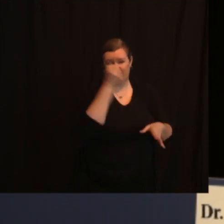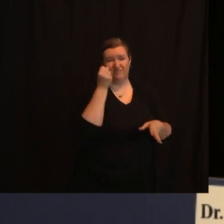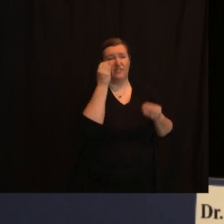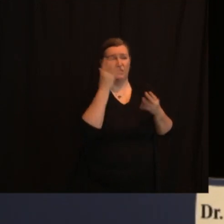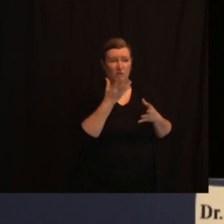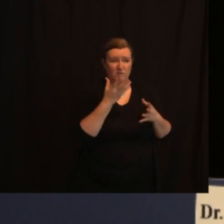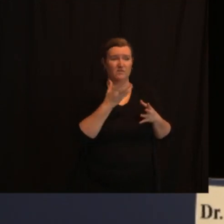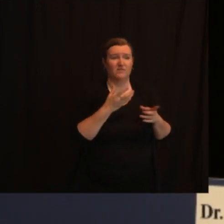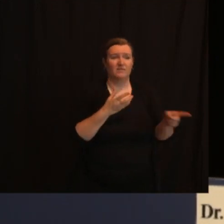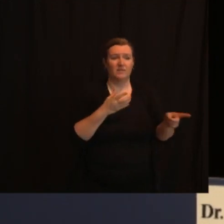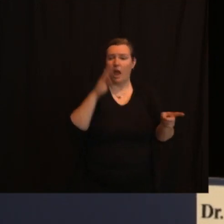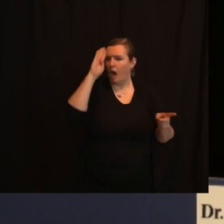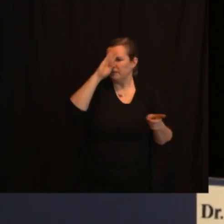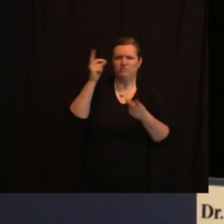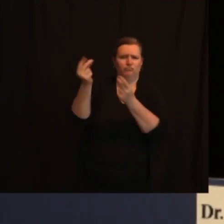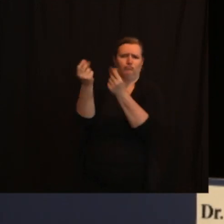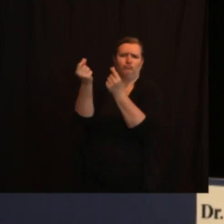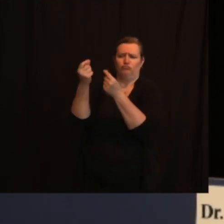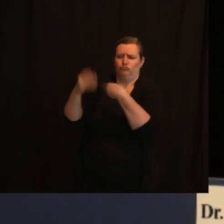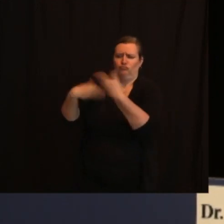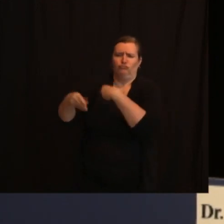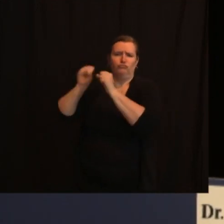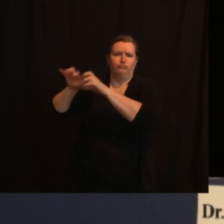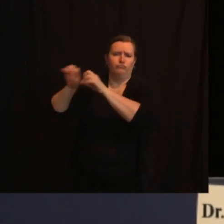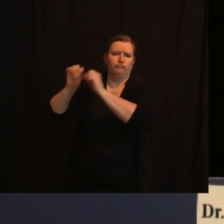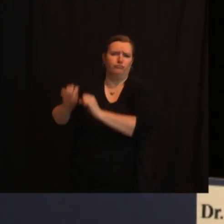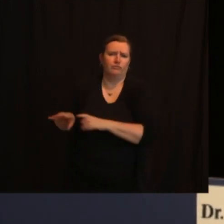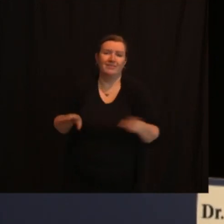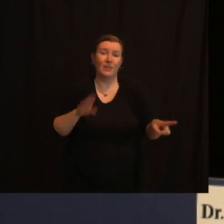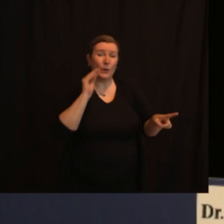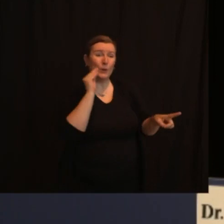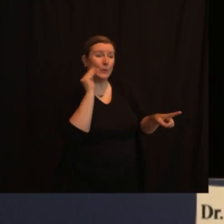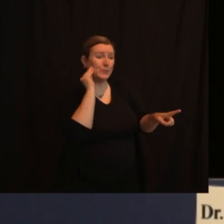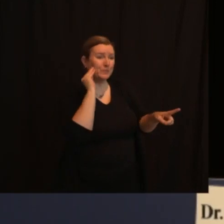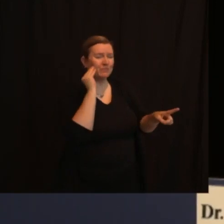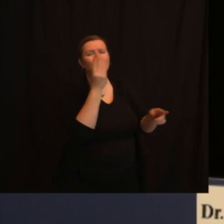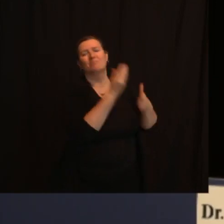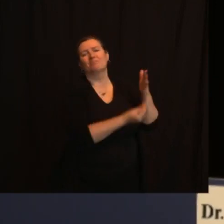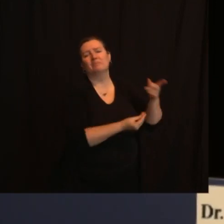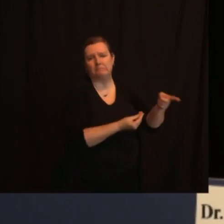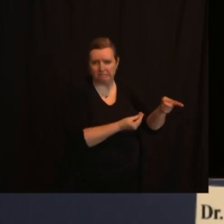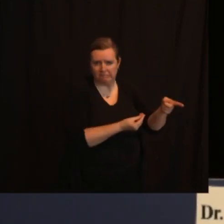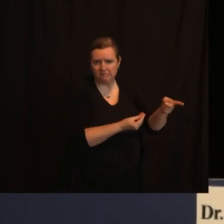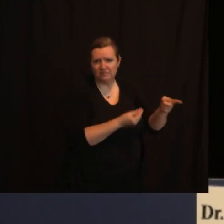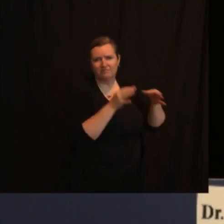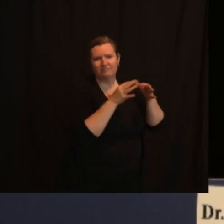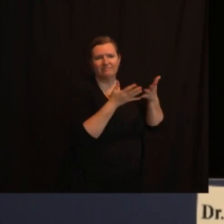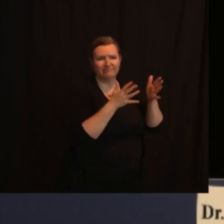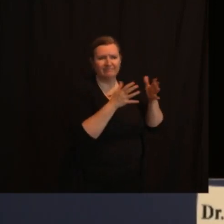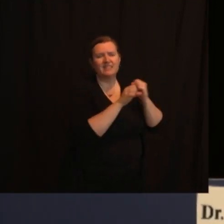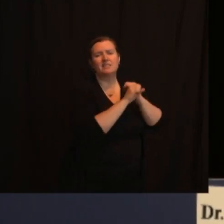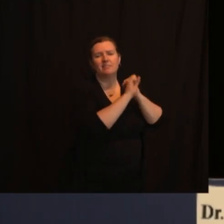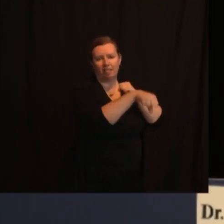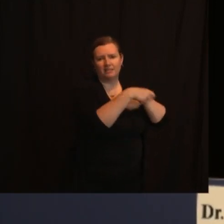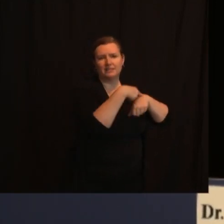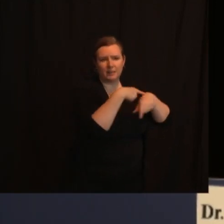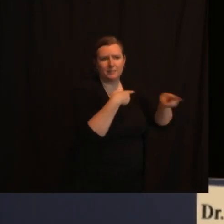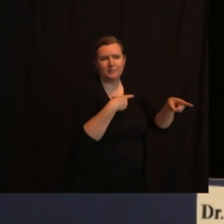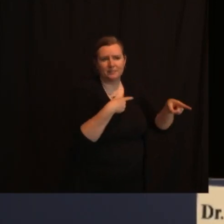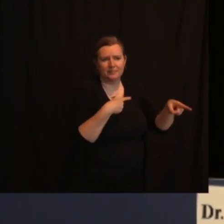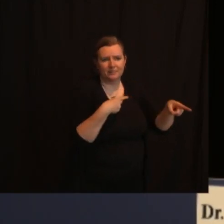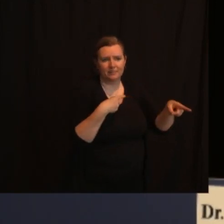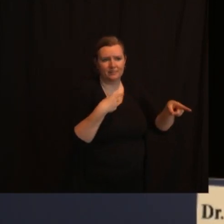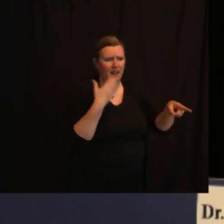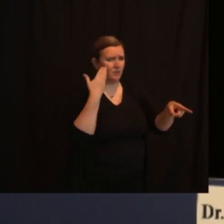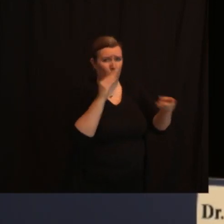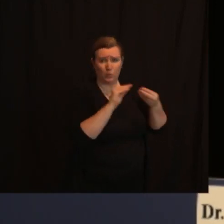very rapid information from. So I don't have the exact breakdown as far as whether more people are dying at home from COVID or other related things. Certainly